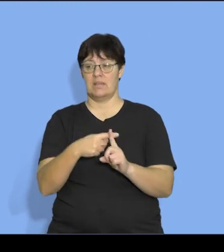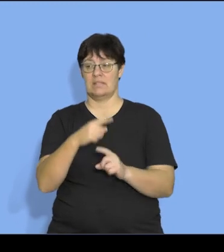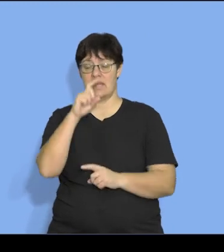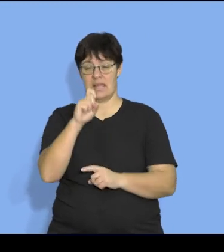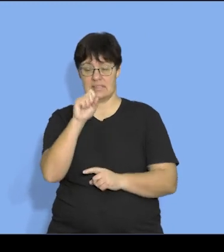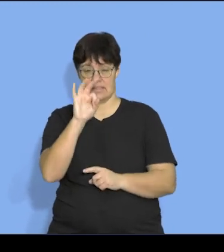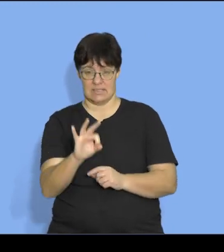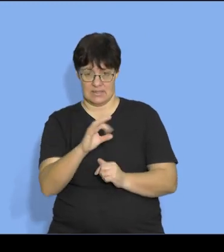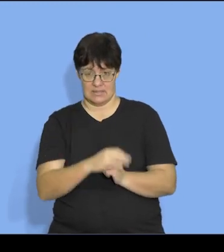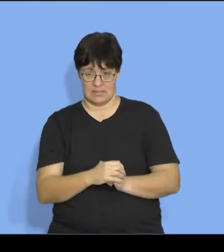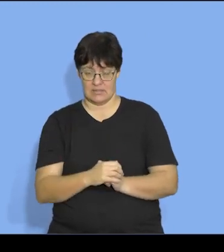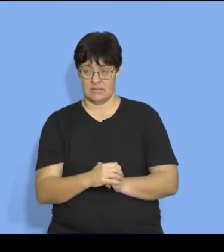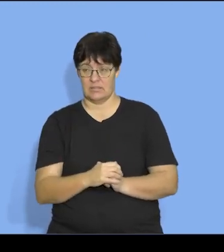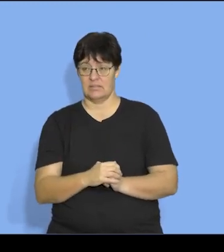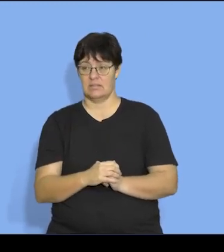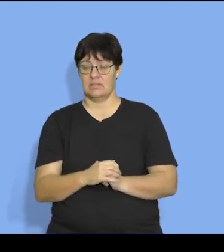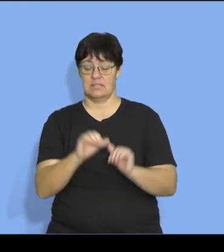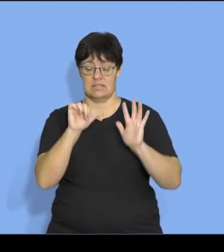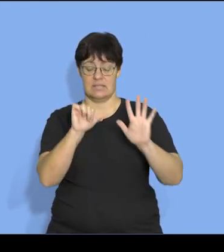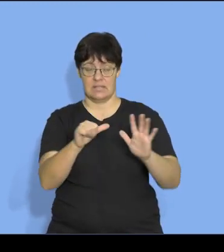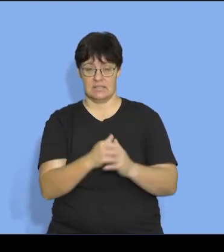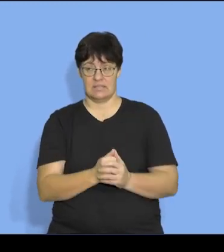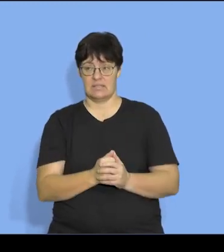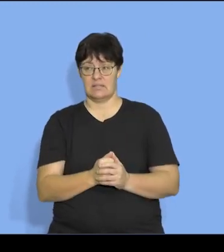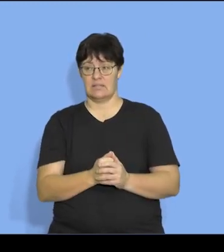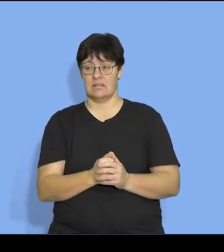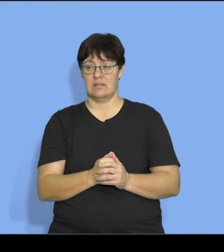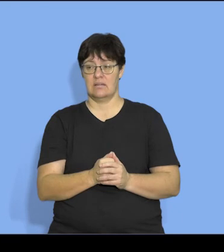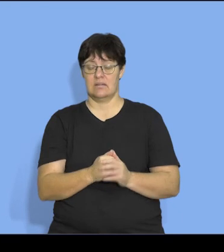added together. So it's going to be 6